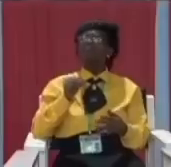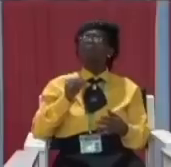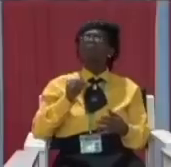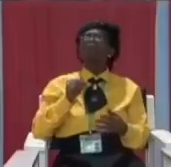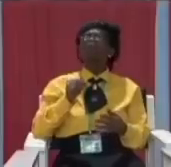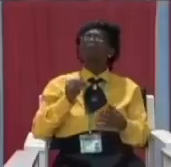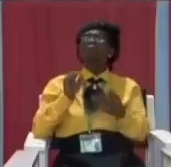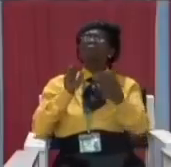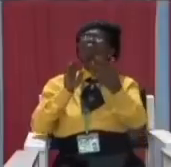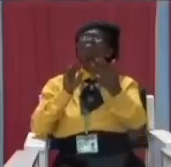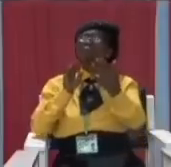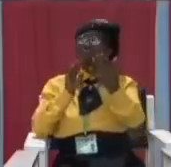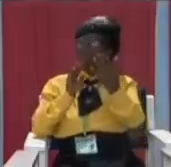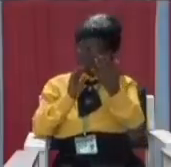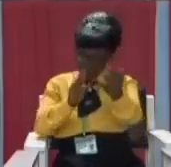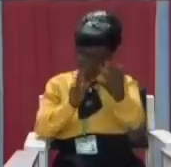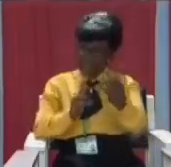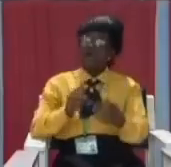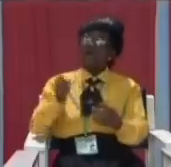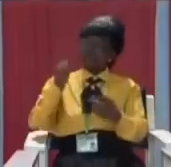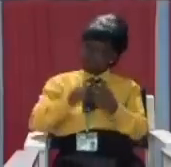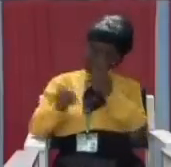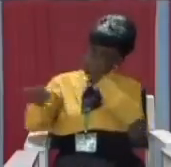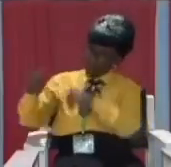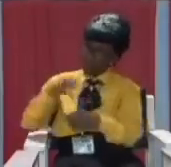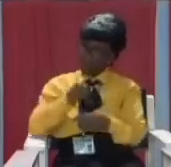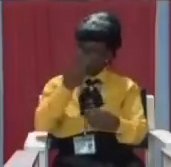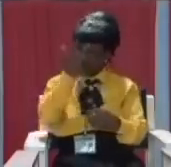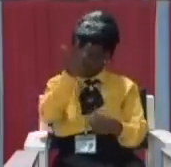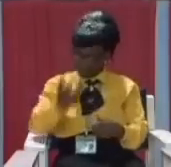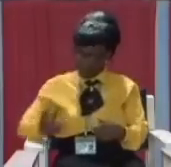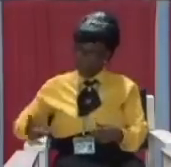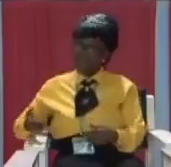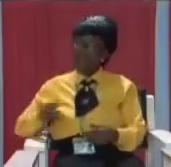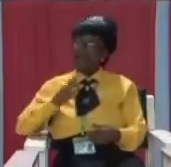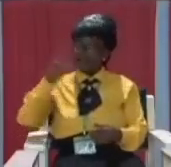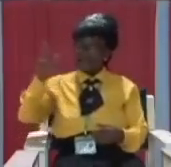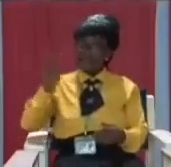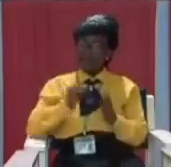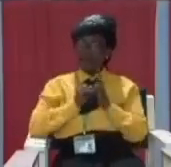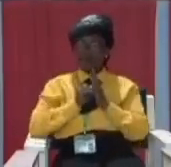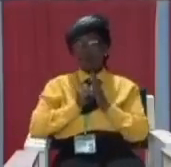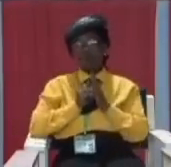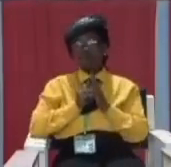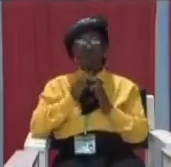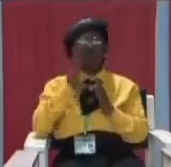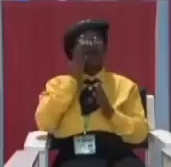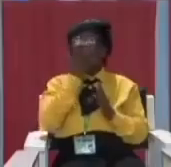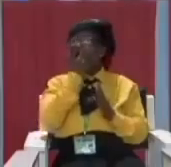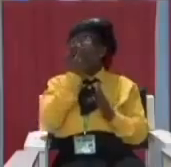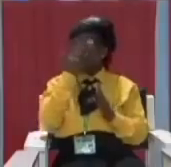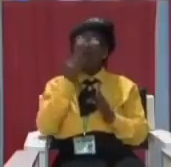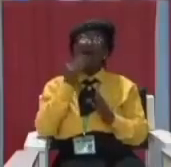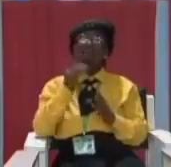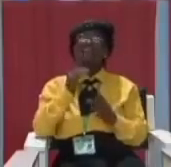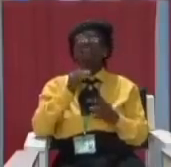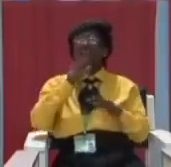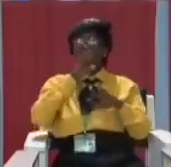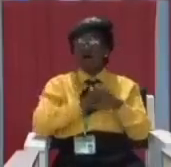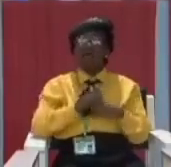their own handkerchief on that handkerchief, and the power will be multiplied.